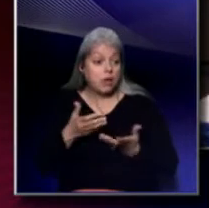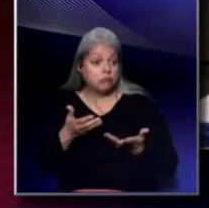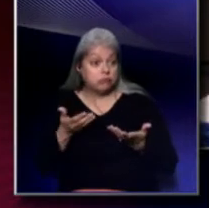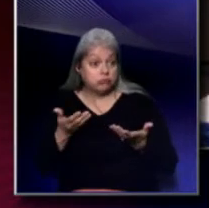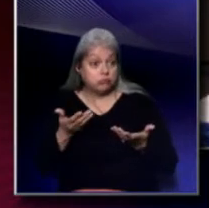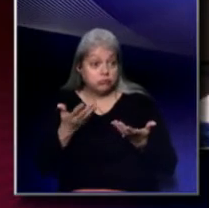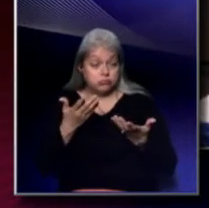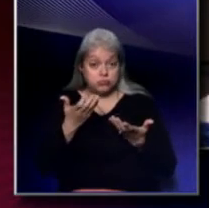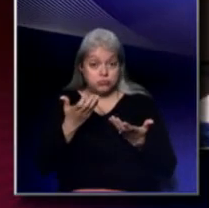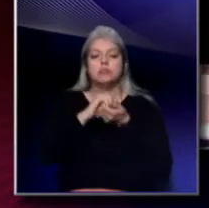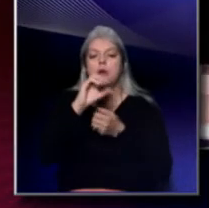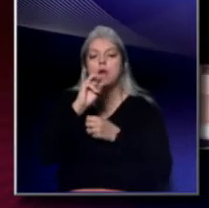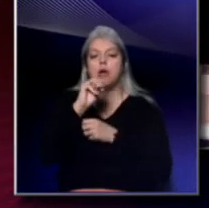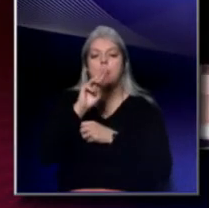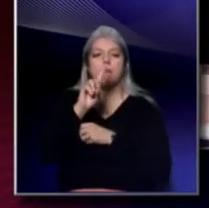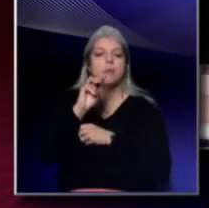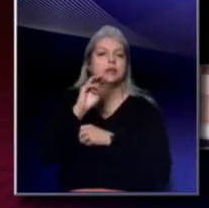So we can make a motion.